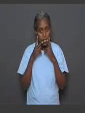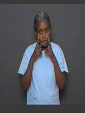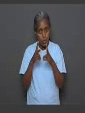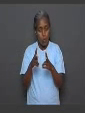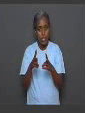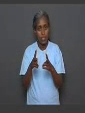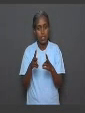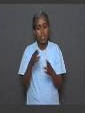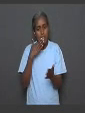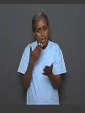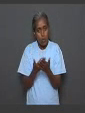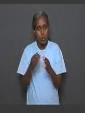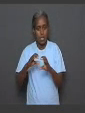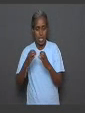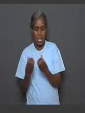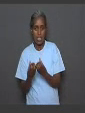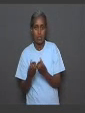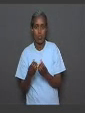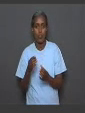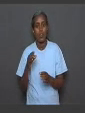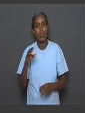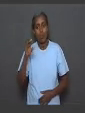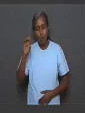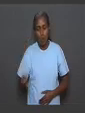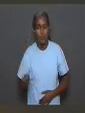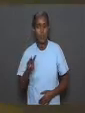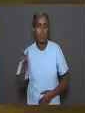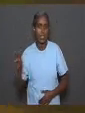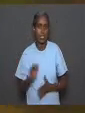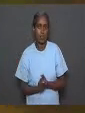are showing a good grasp of column vectors.